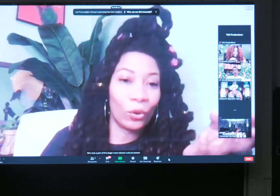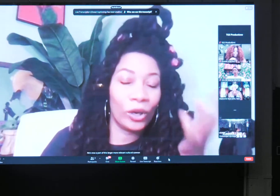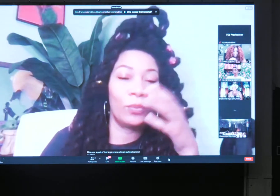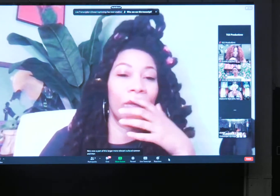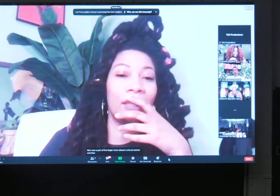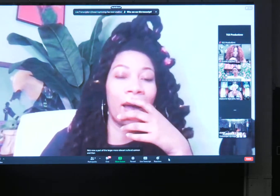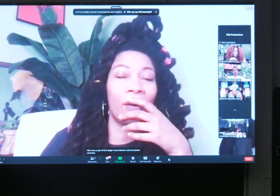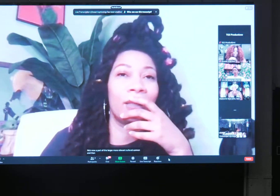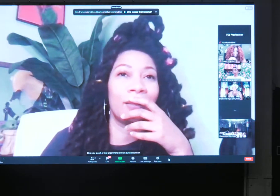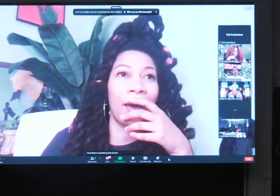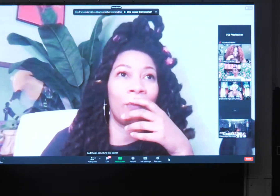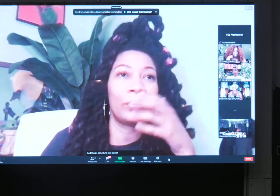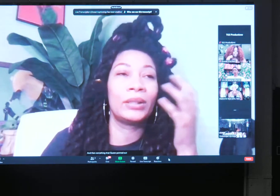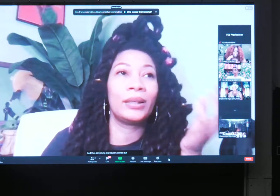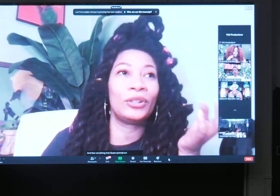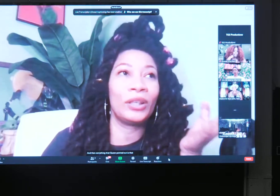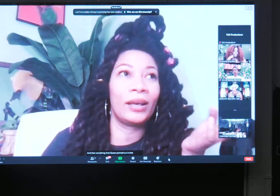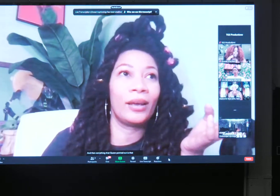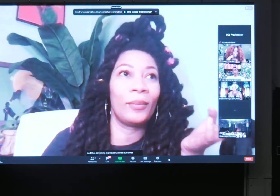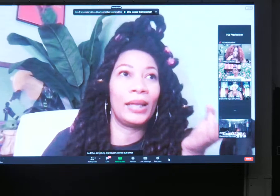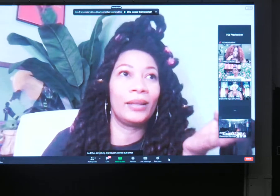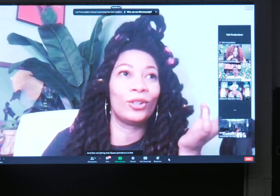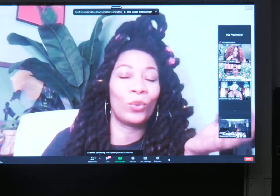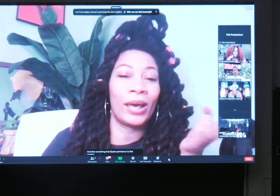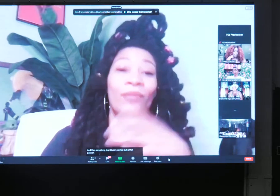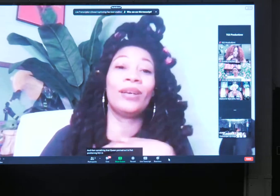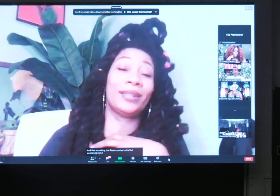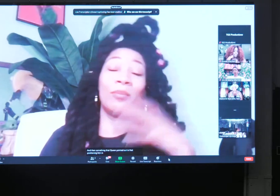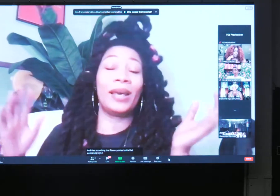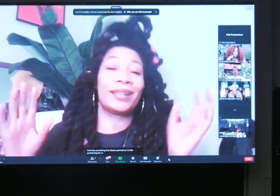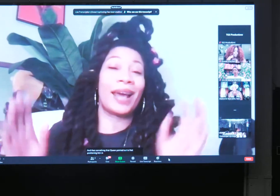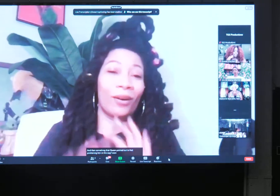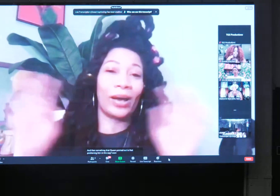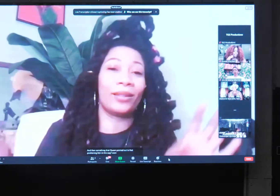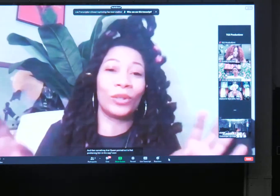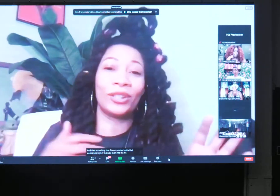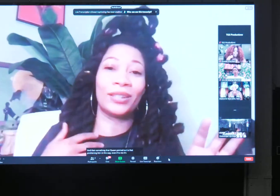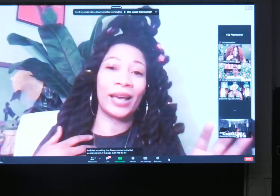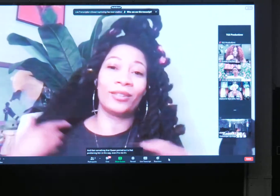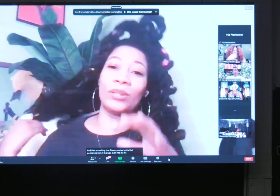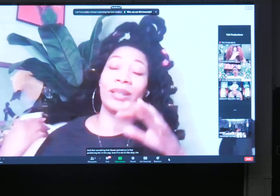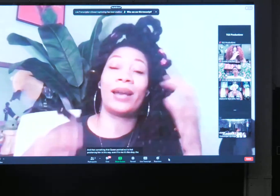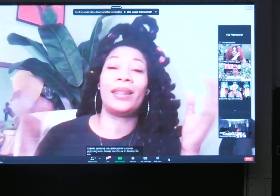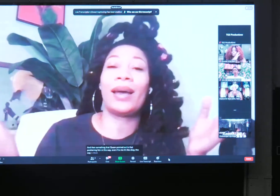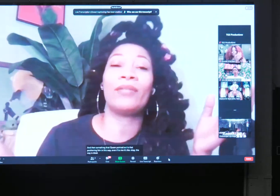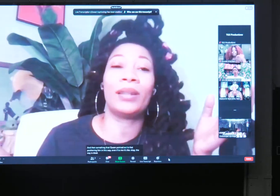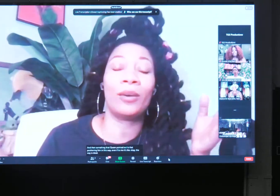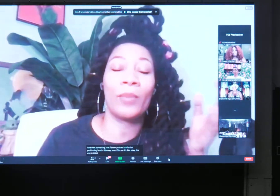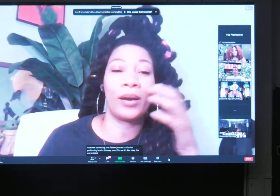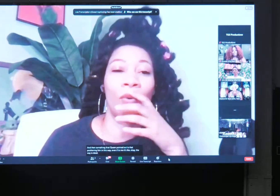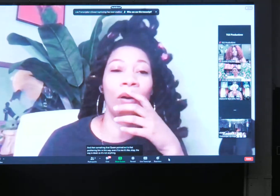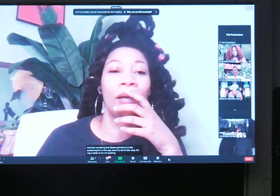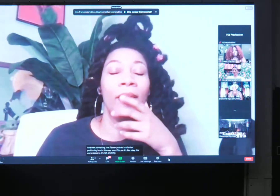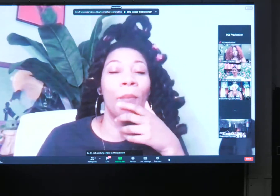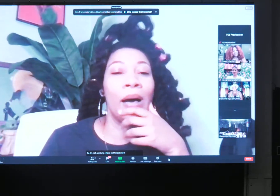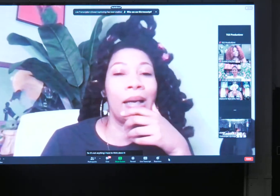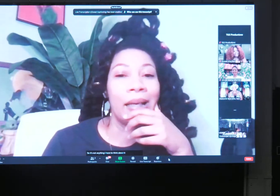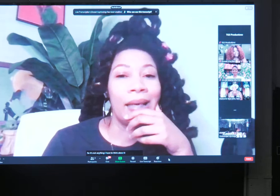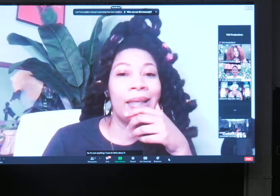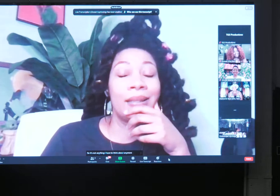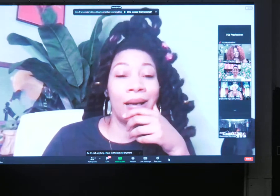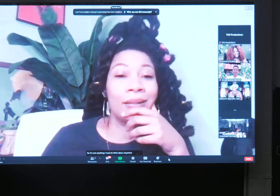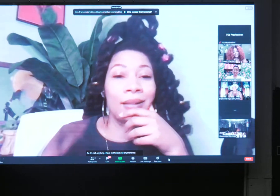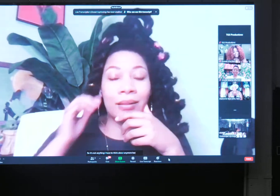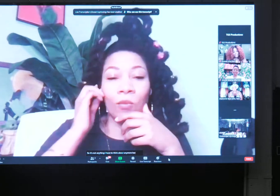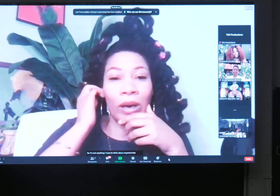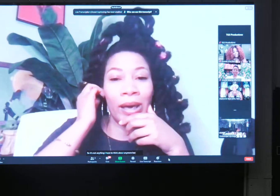something that Queen pointed out is that positioning him in this way, even to me, it's like, okay, the witch is dead, so it's not anything I have to think about anymore. But